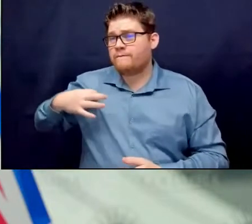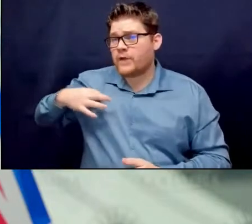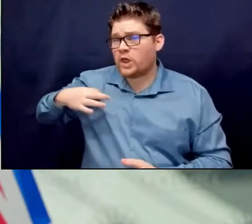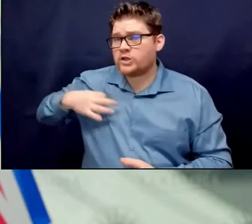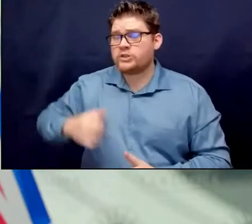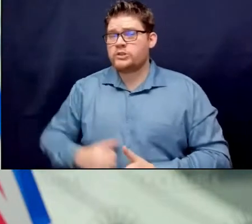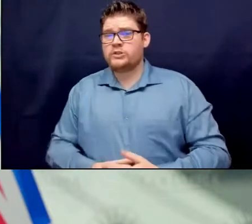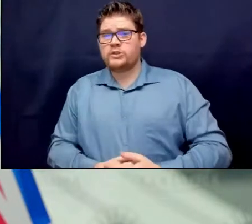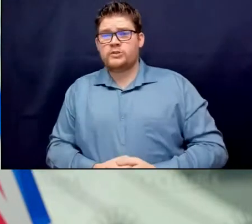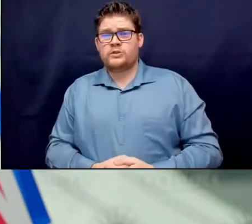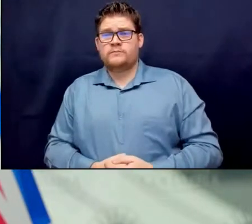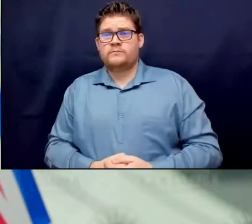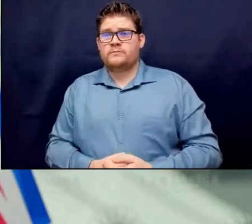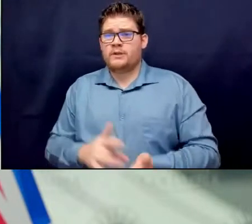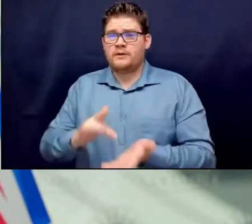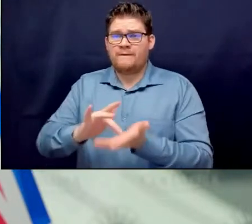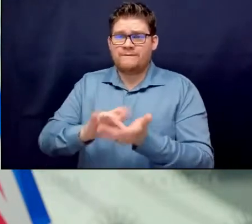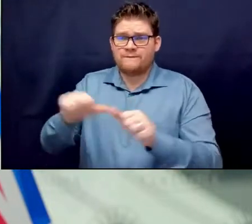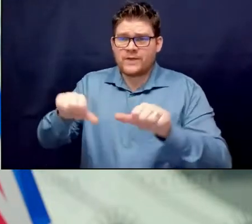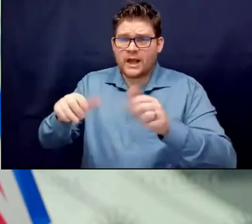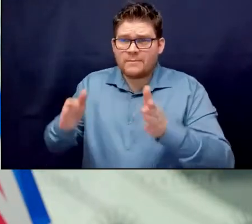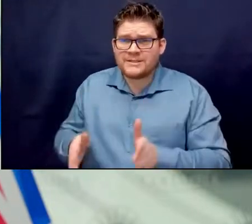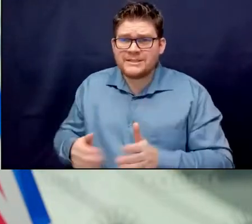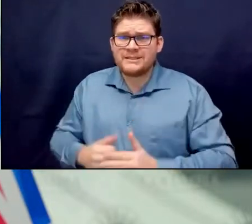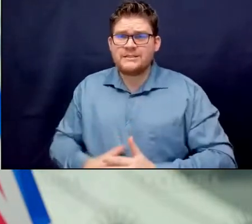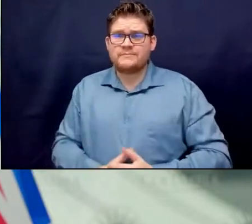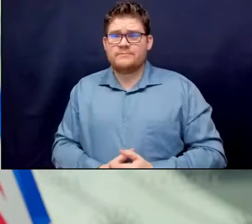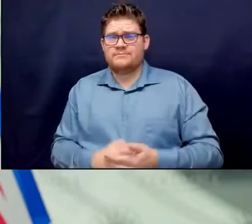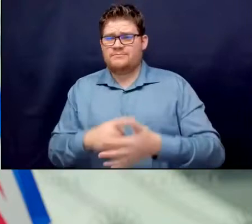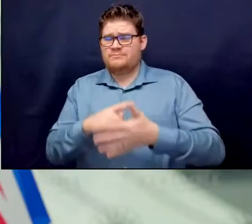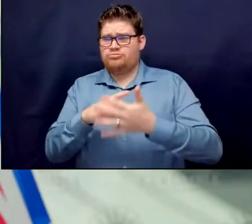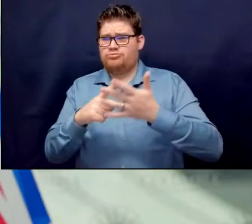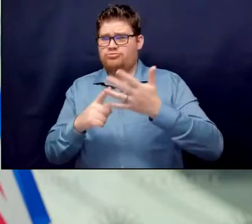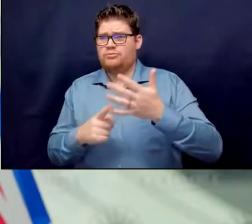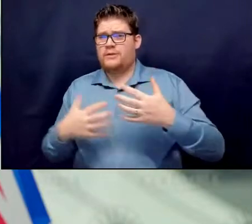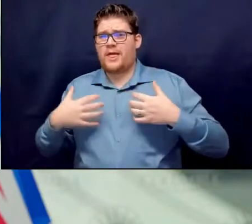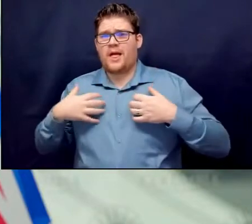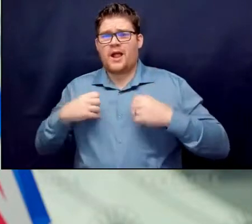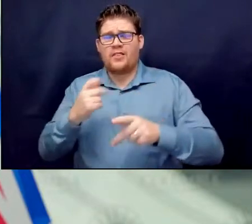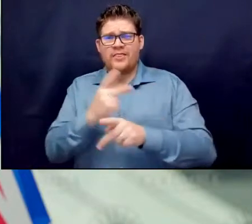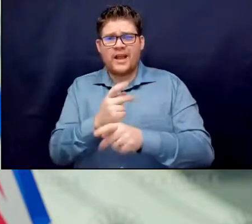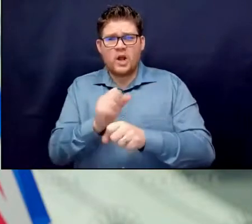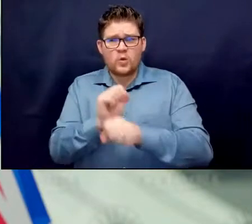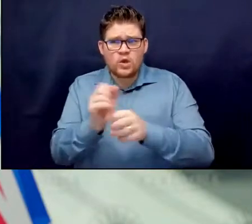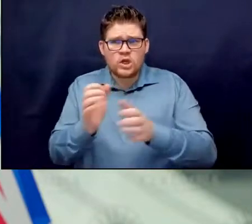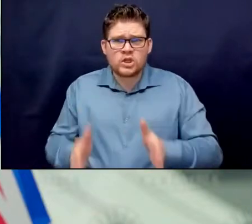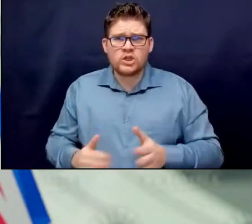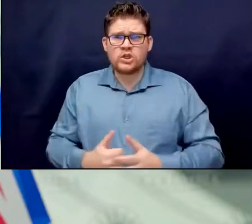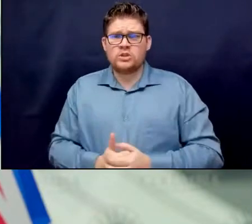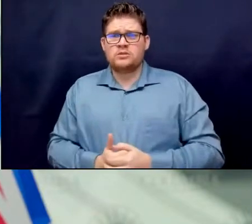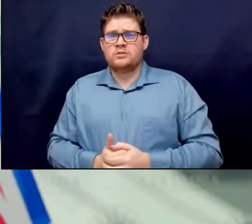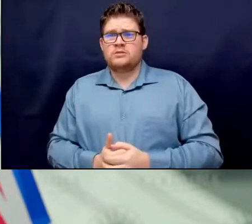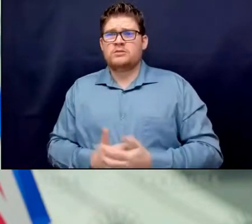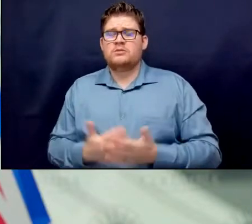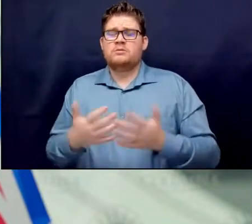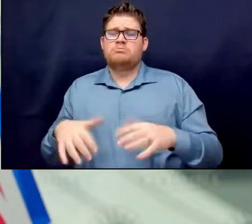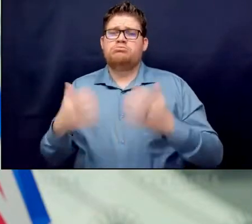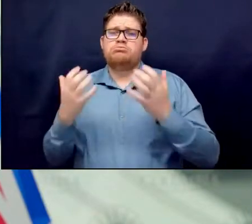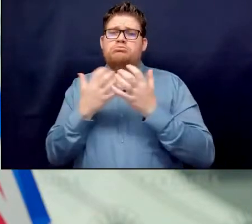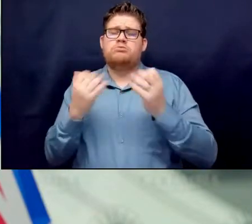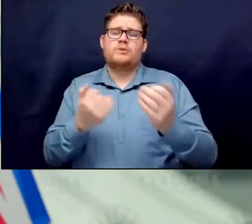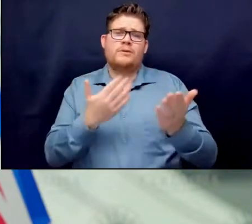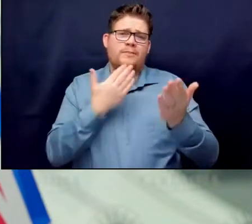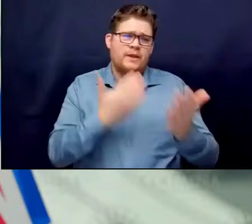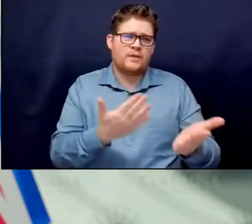our extraordinary team of community pharmacists who do that work, and the healthcare workers who, of course,